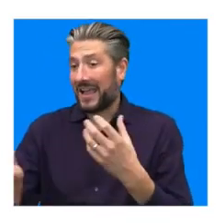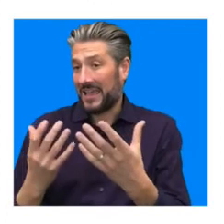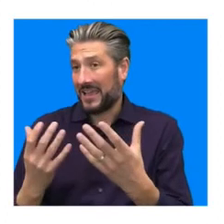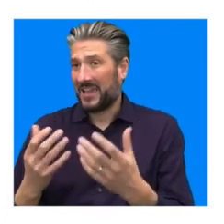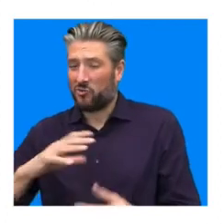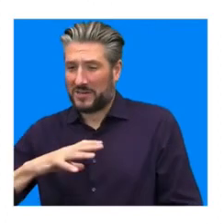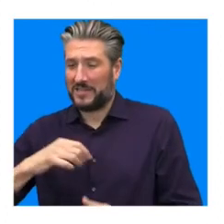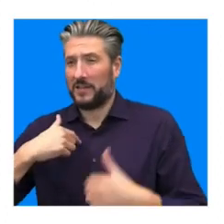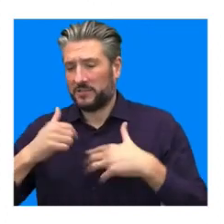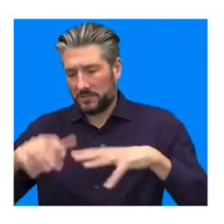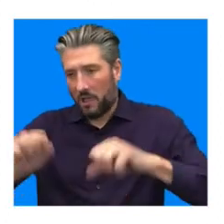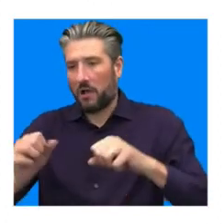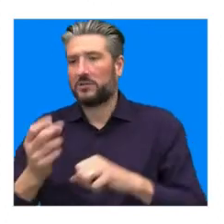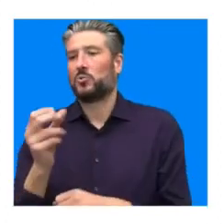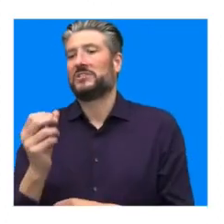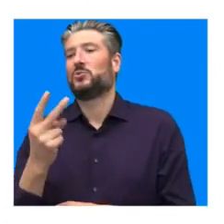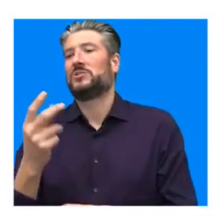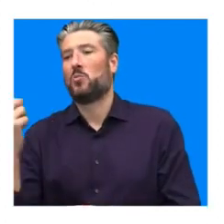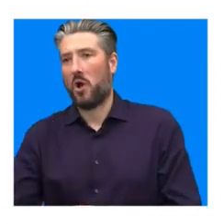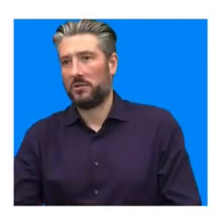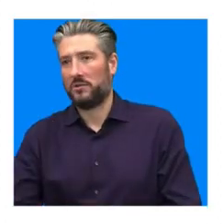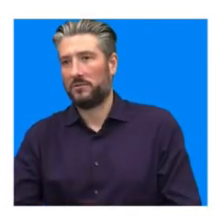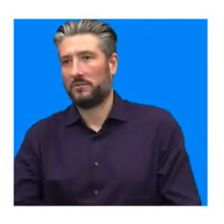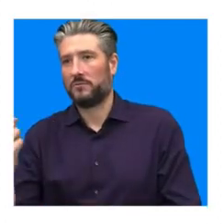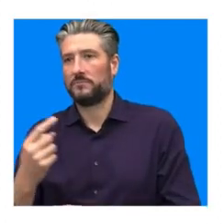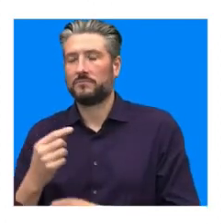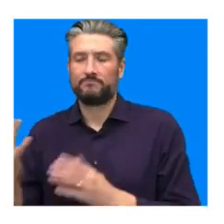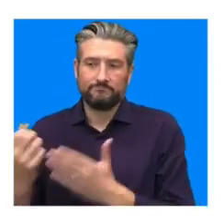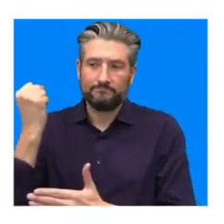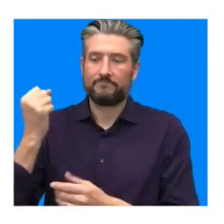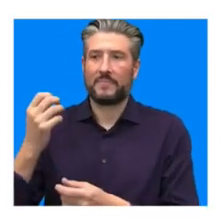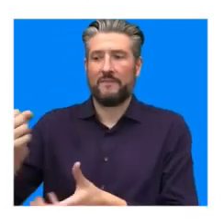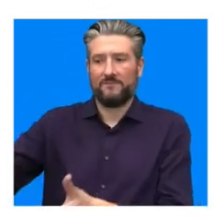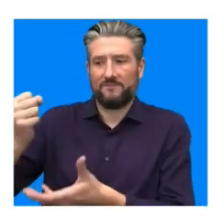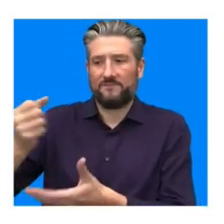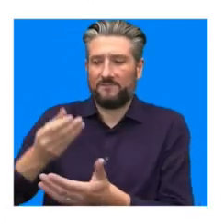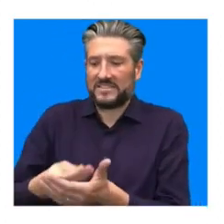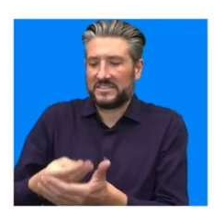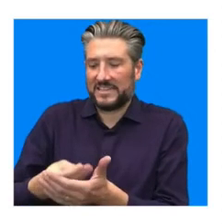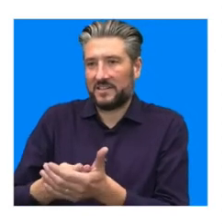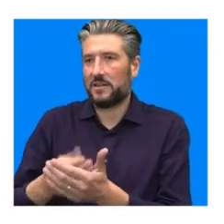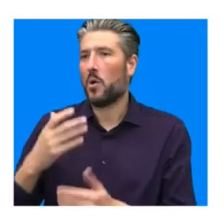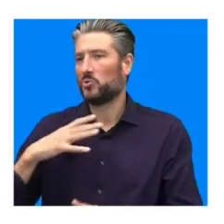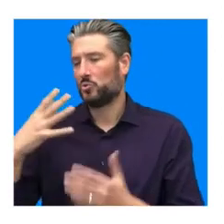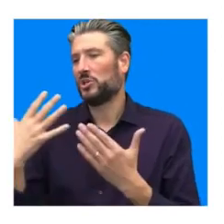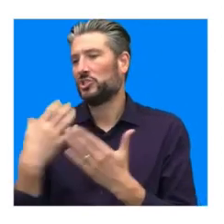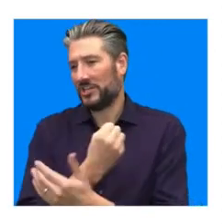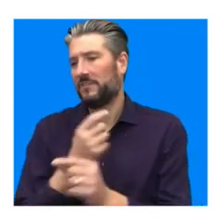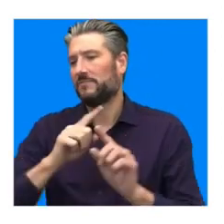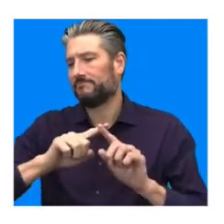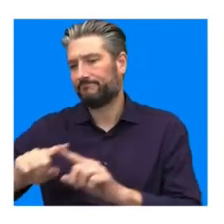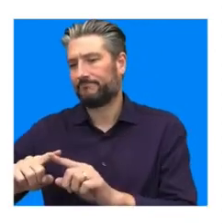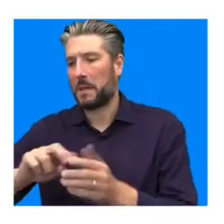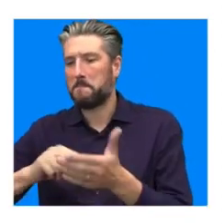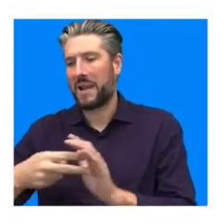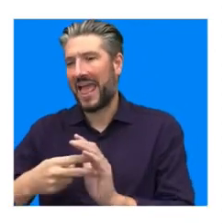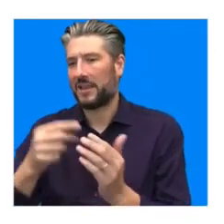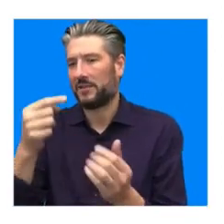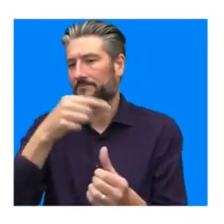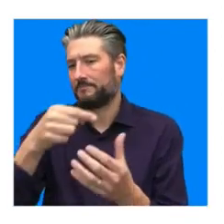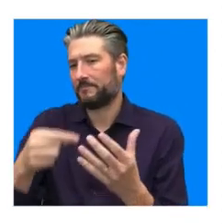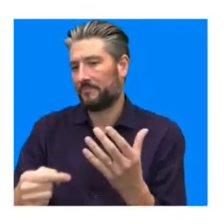funding to actually accomplish some of these pretty far-reaching plans. So we really are looking forward to going